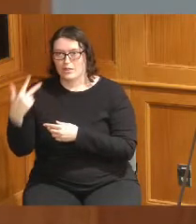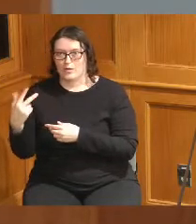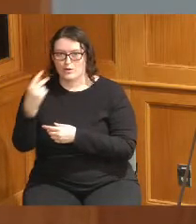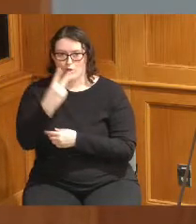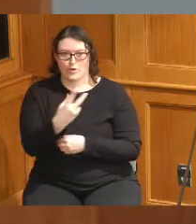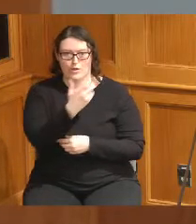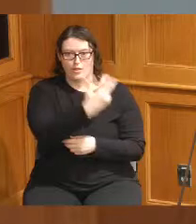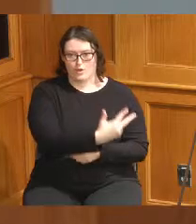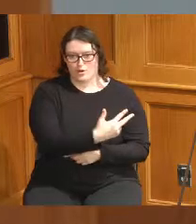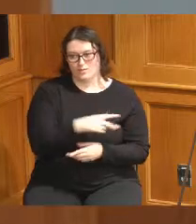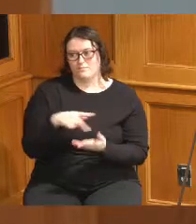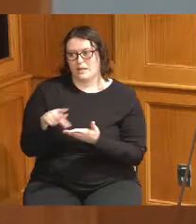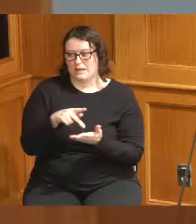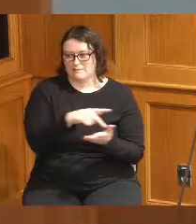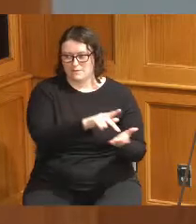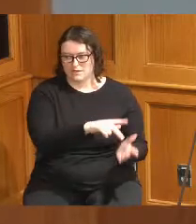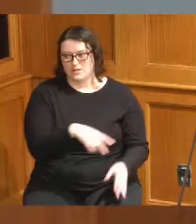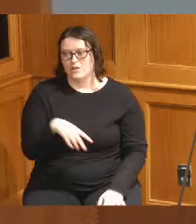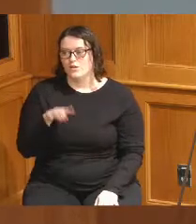So this is